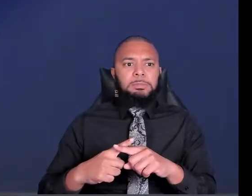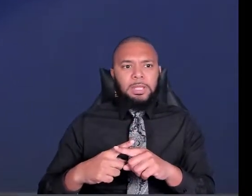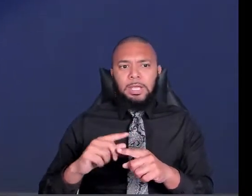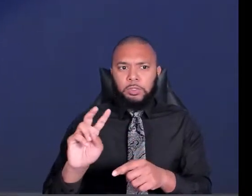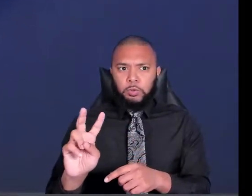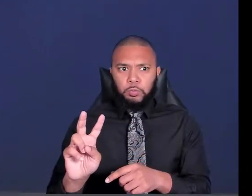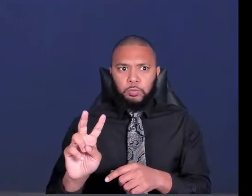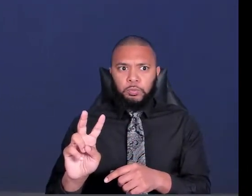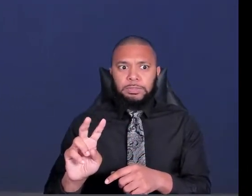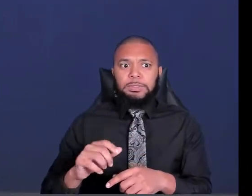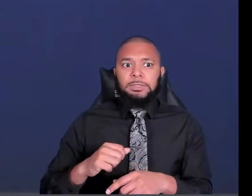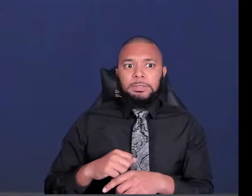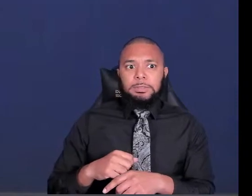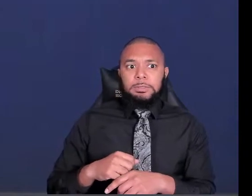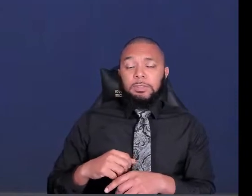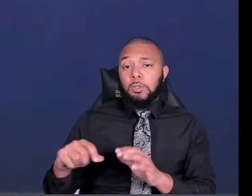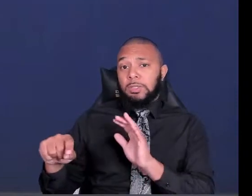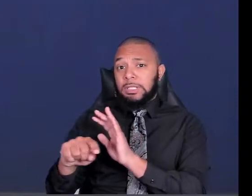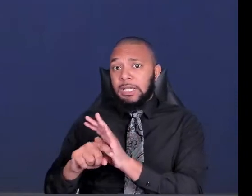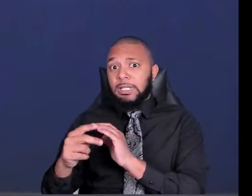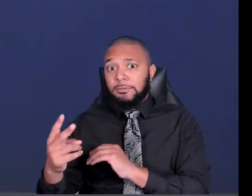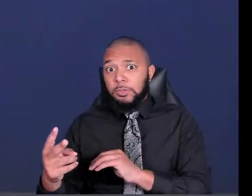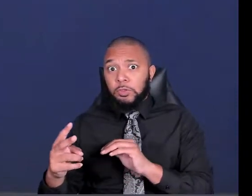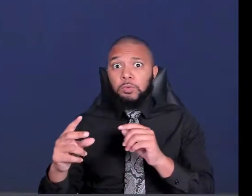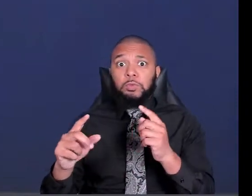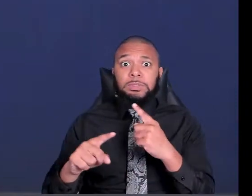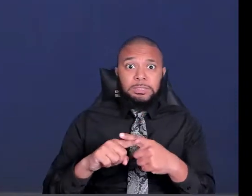Negative 2x times 2 is negative 4x.